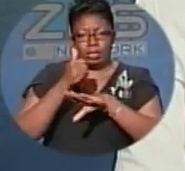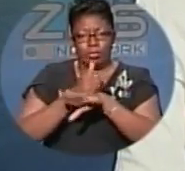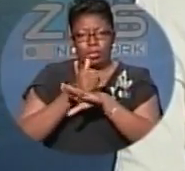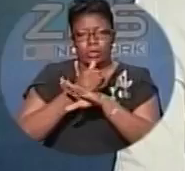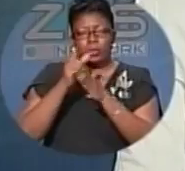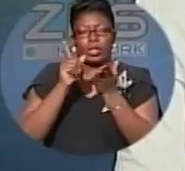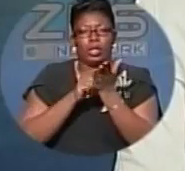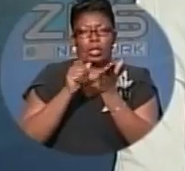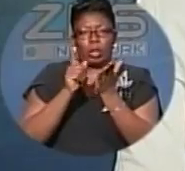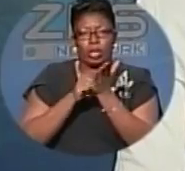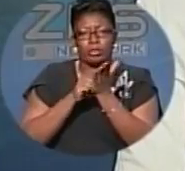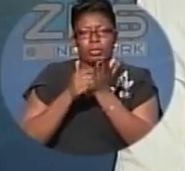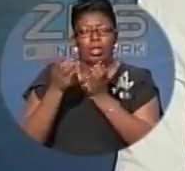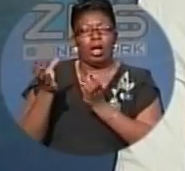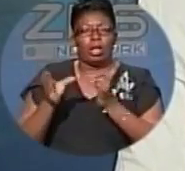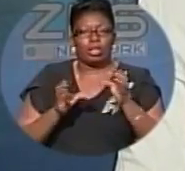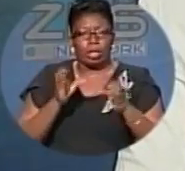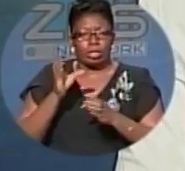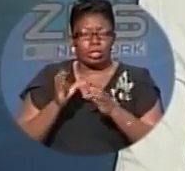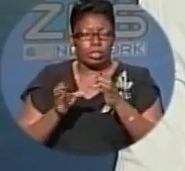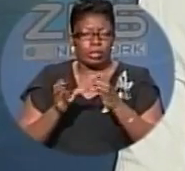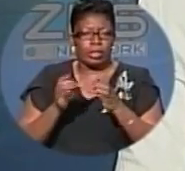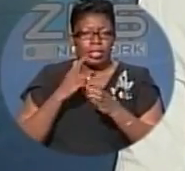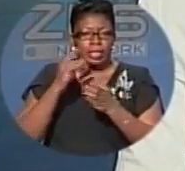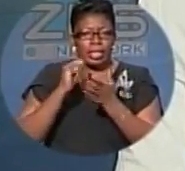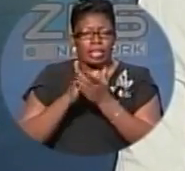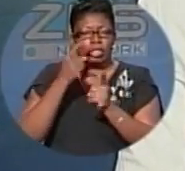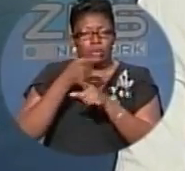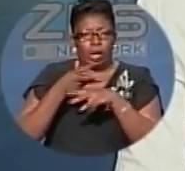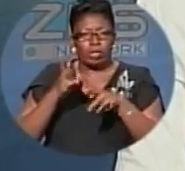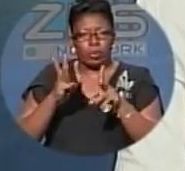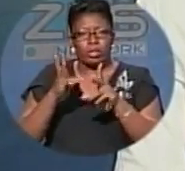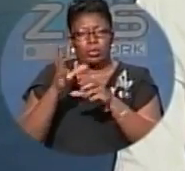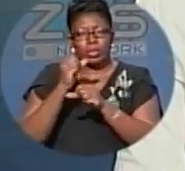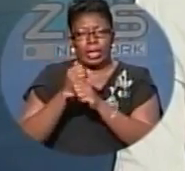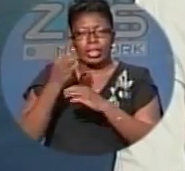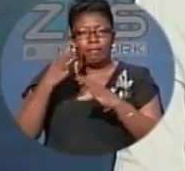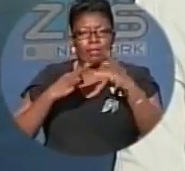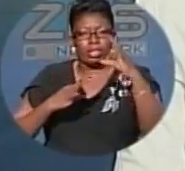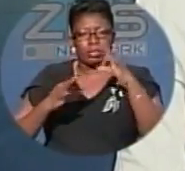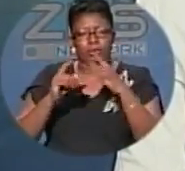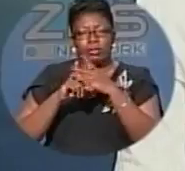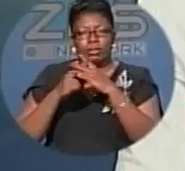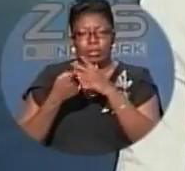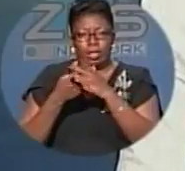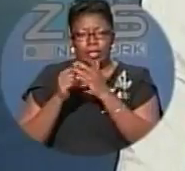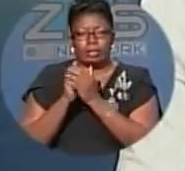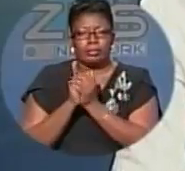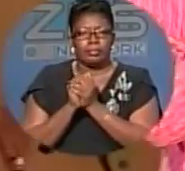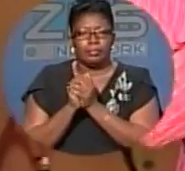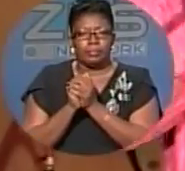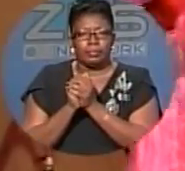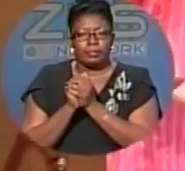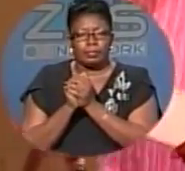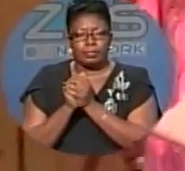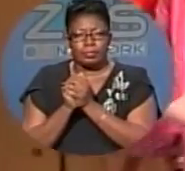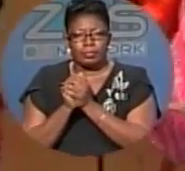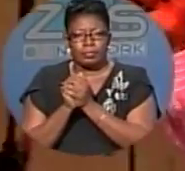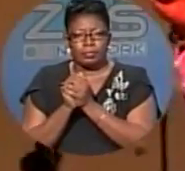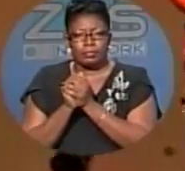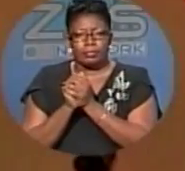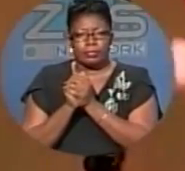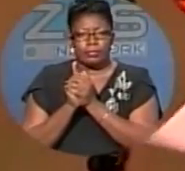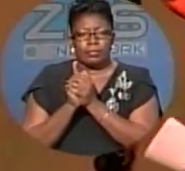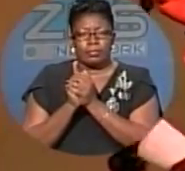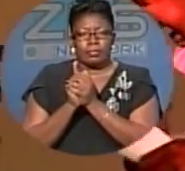concert. Our Julian Gibson was there and tells us it was the right way to get the festival off the ground. High five somebody else. Find